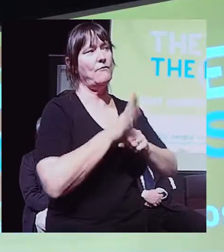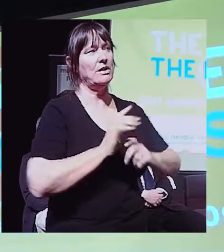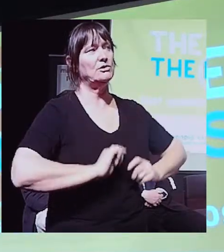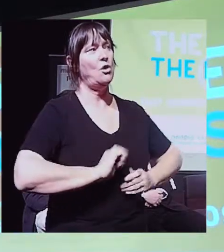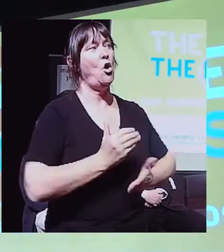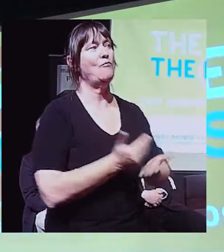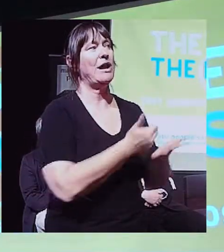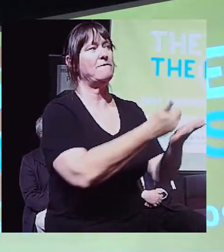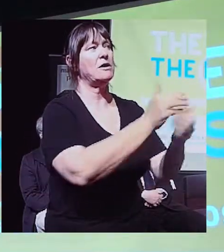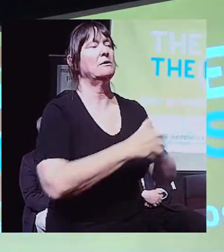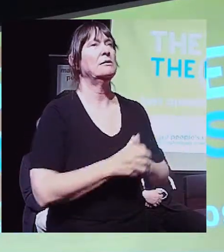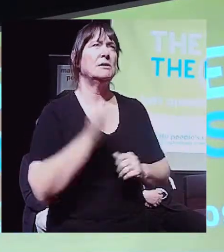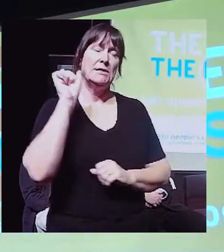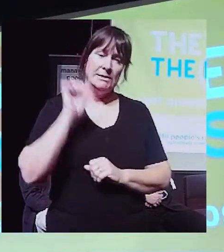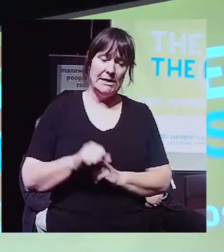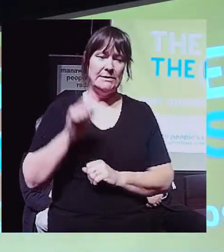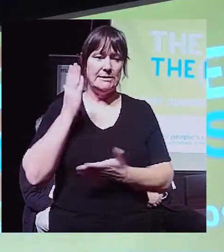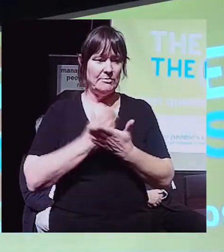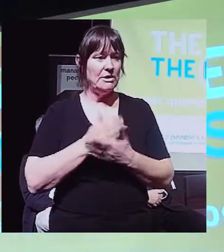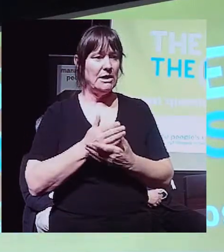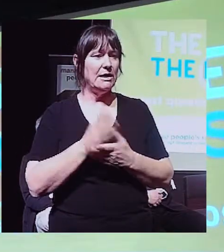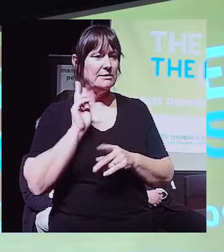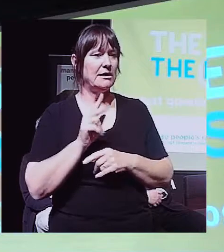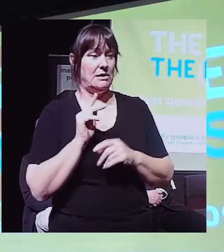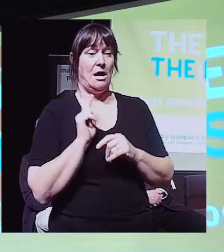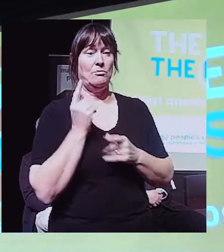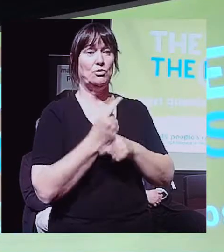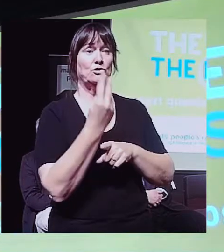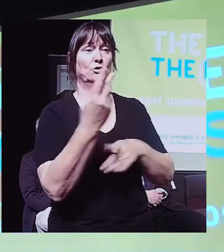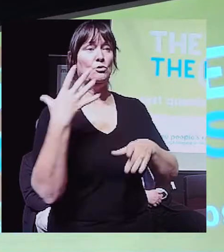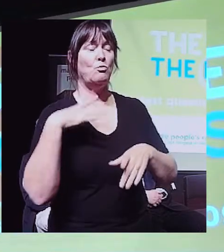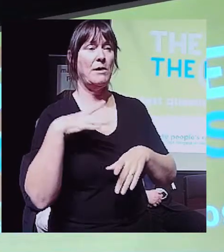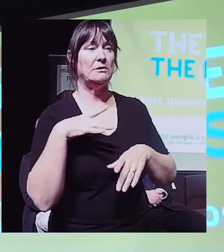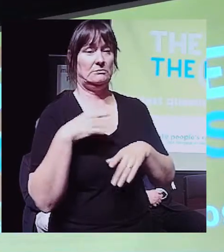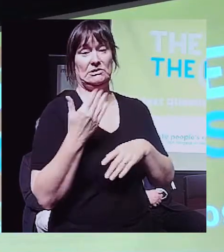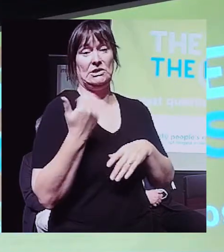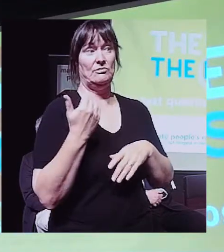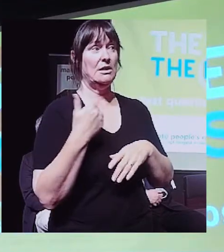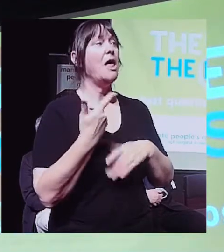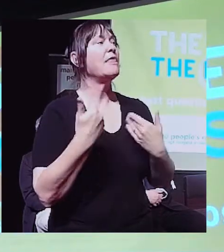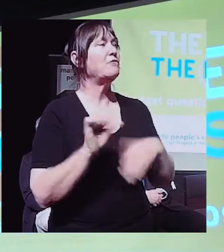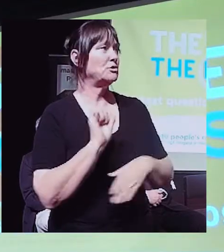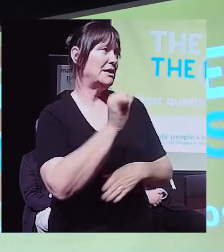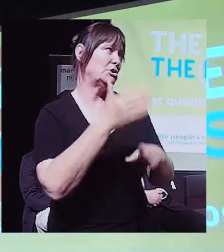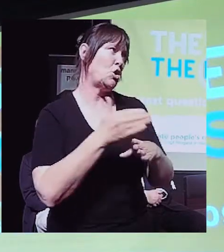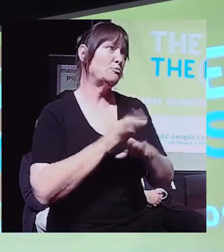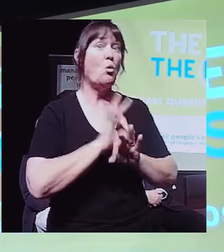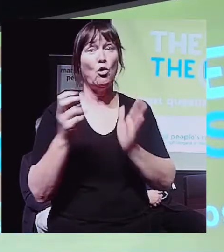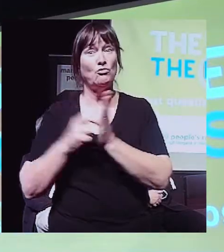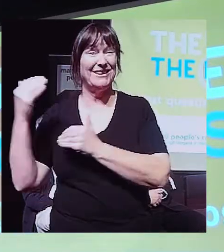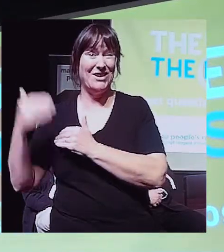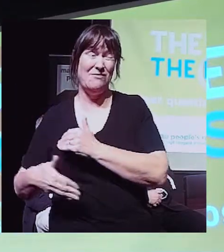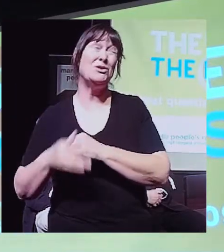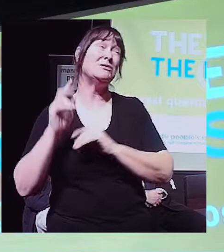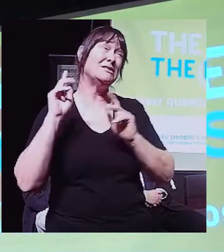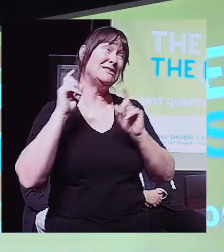Look, absolutely, I see this on the coal front. I was talking to two women just this week who on their doorstep who've been made redundant or had not had their contracts renewed. So it is a